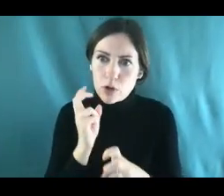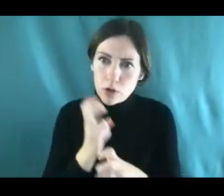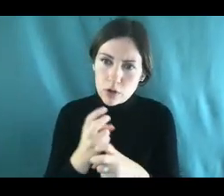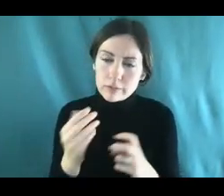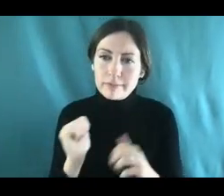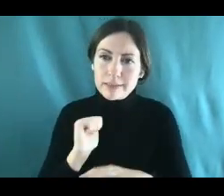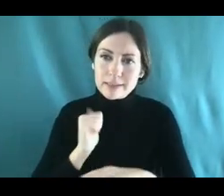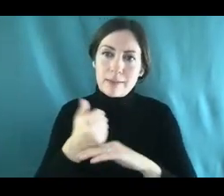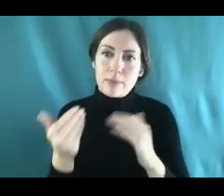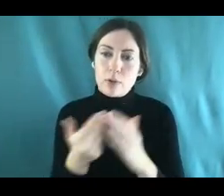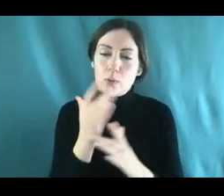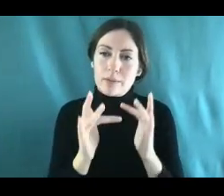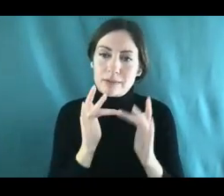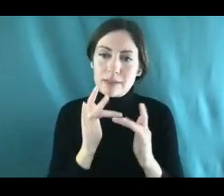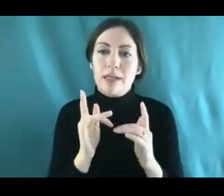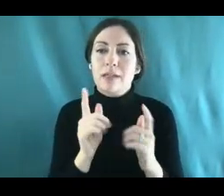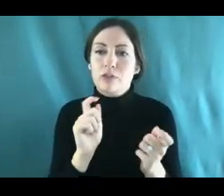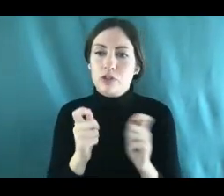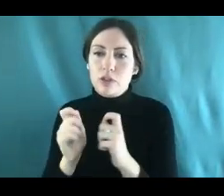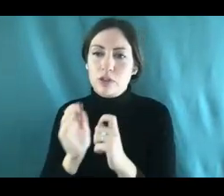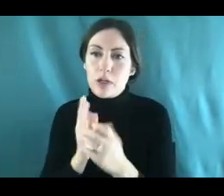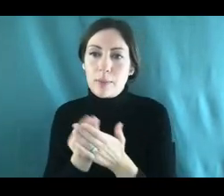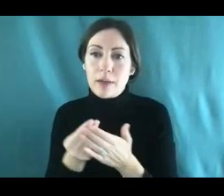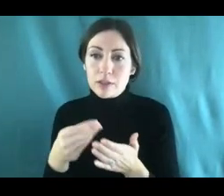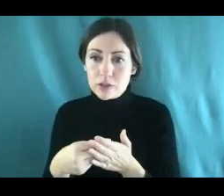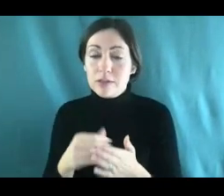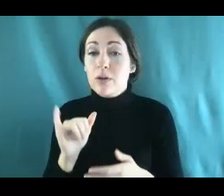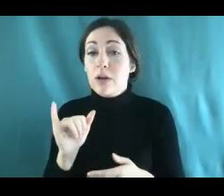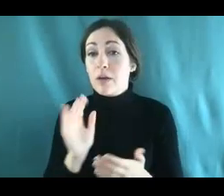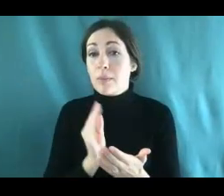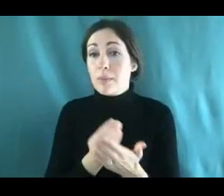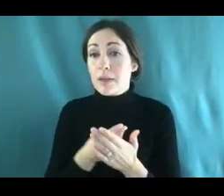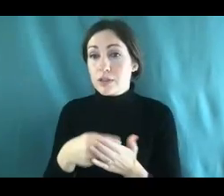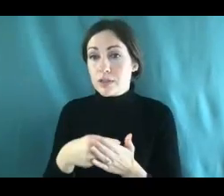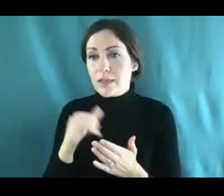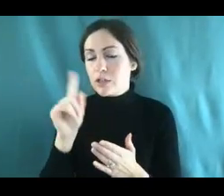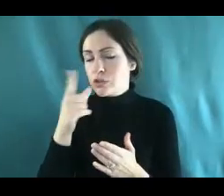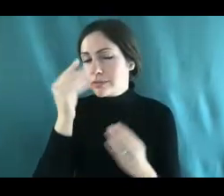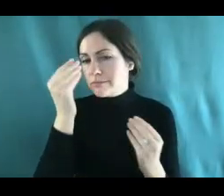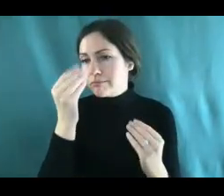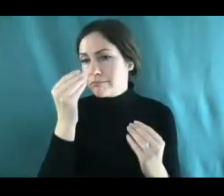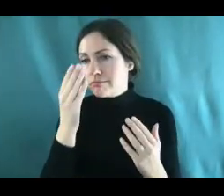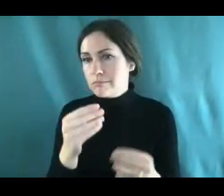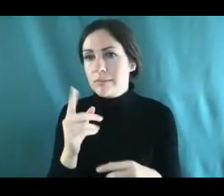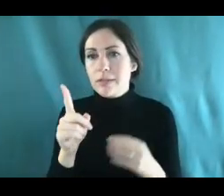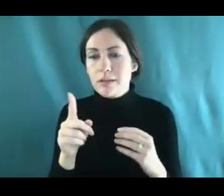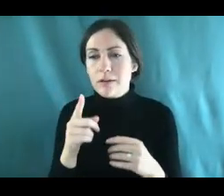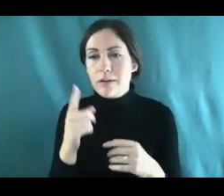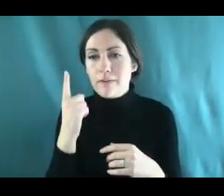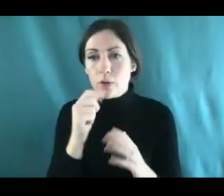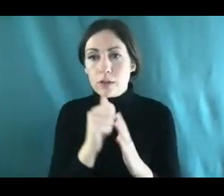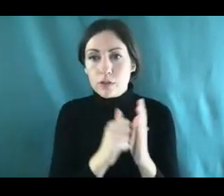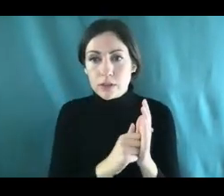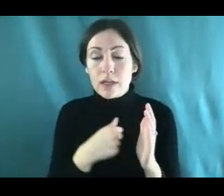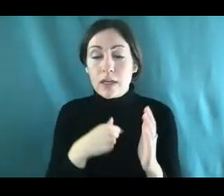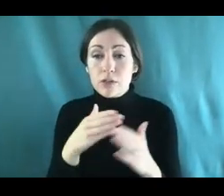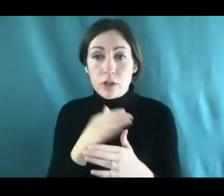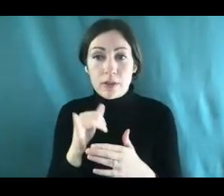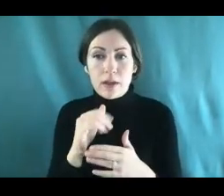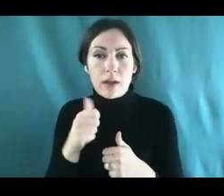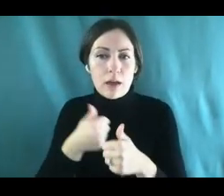reformatting of our budget. To that point, our budget is an informational item on the agenda, and I share it per the statute